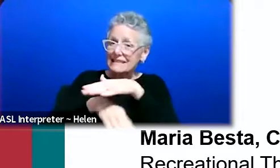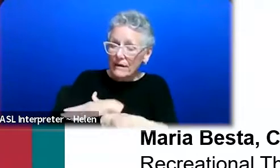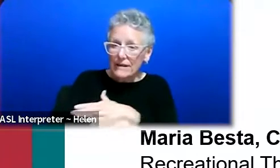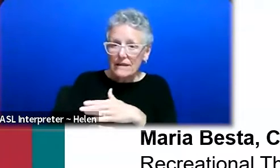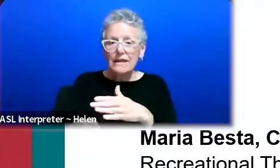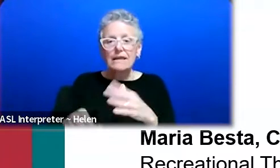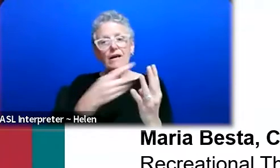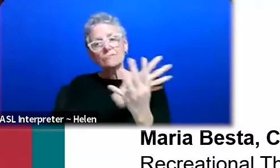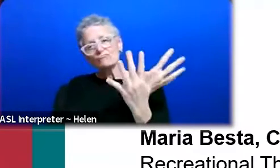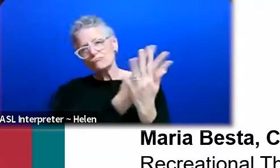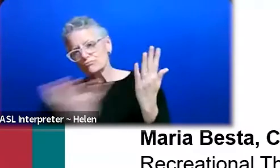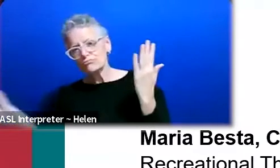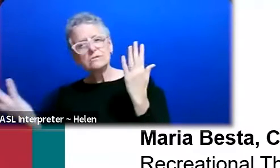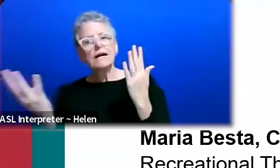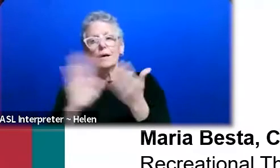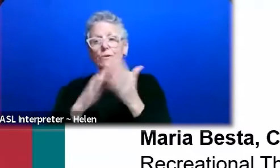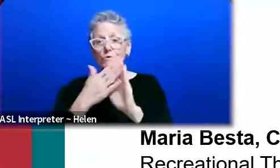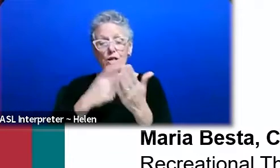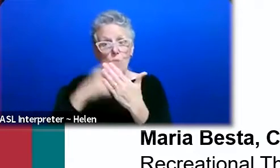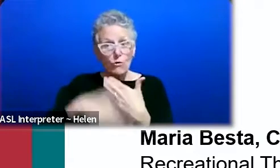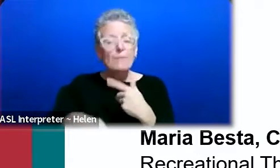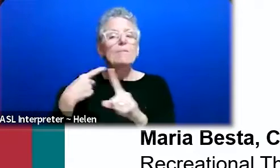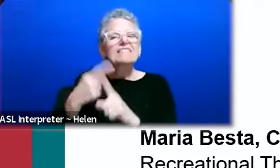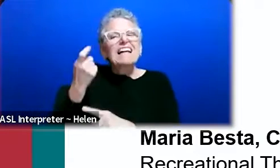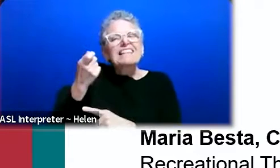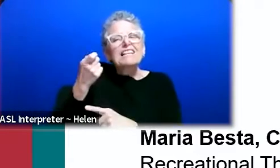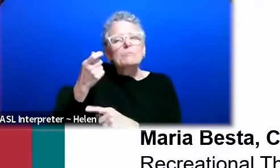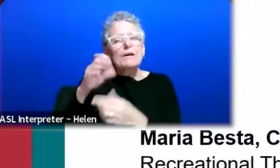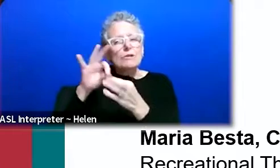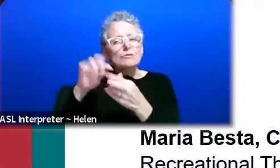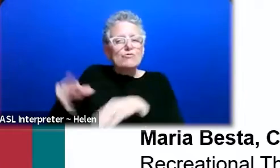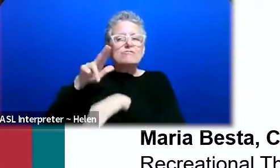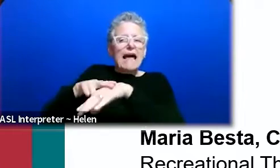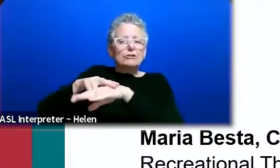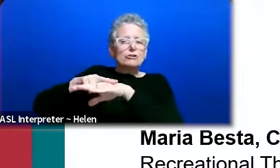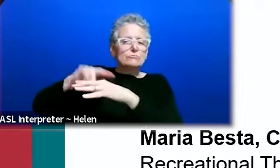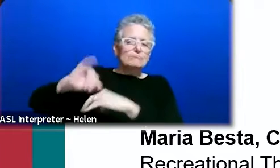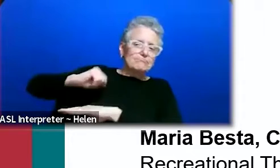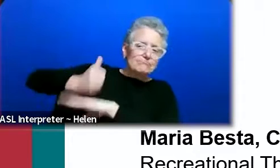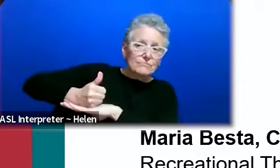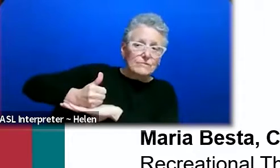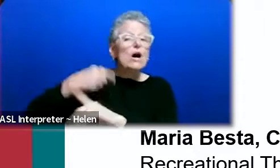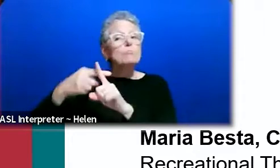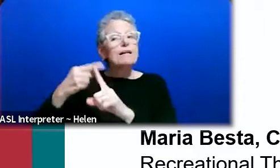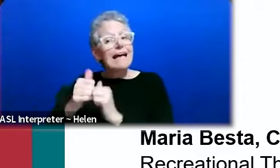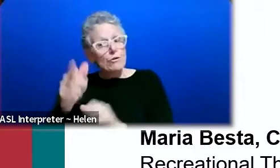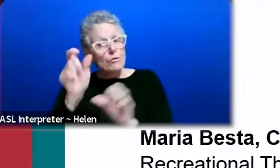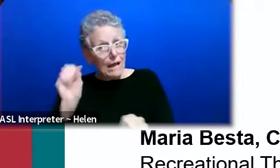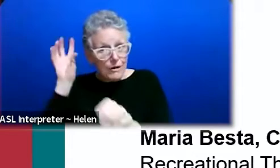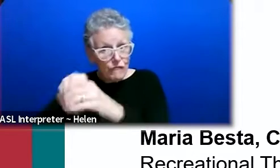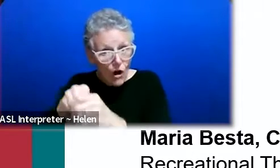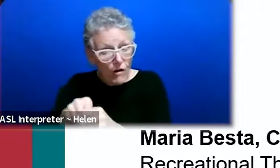community programs, and a little bit about national structure and how to get involved, and then